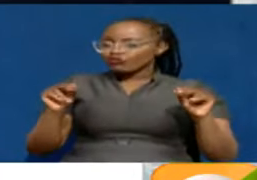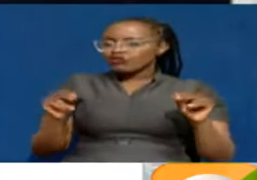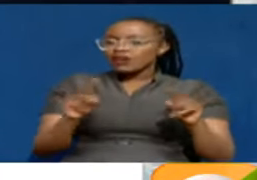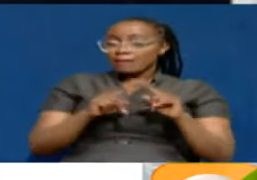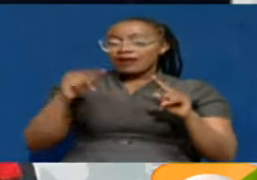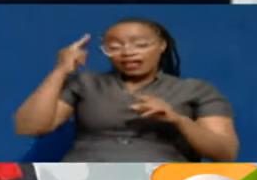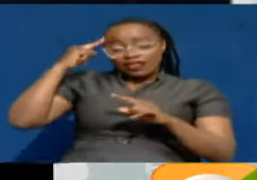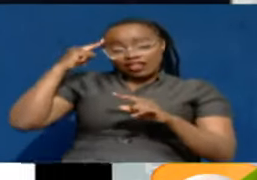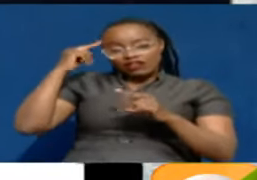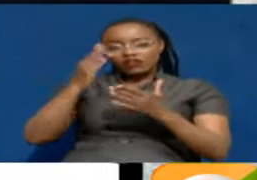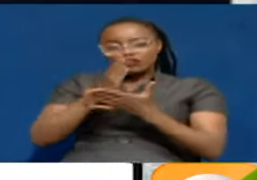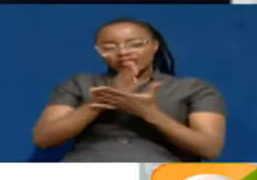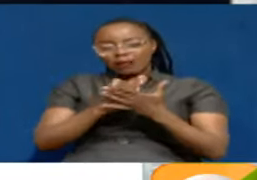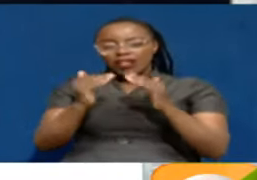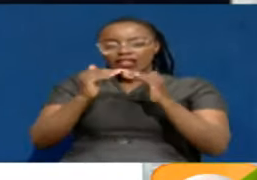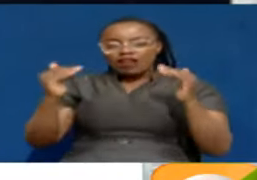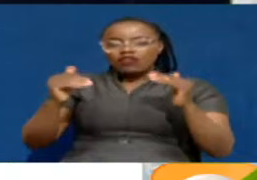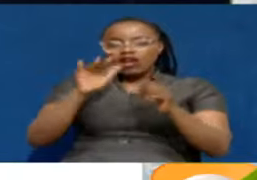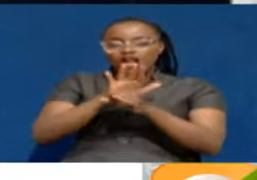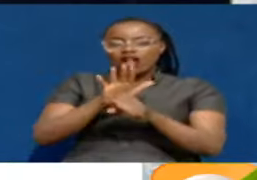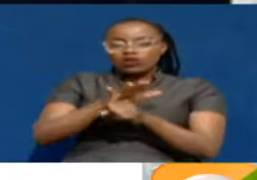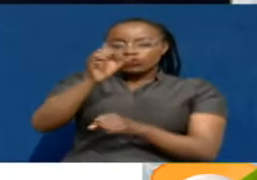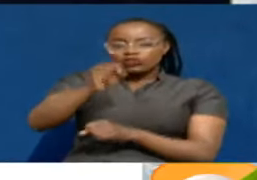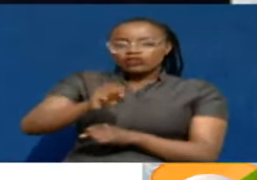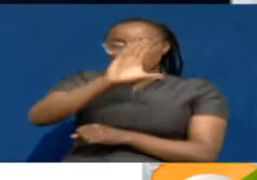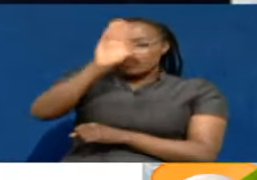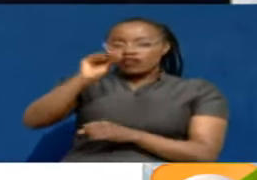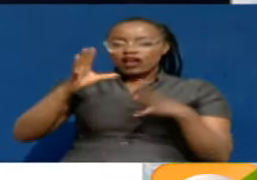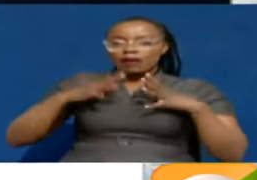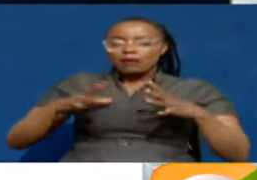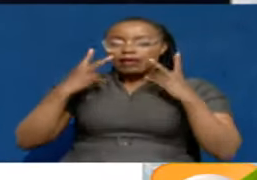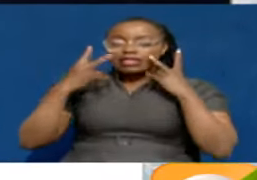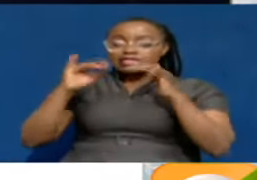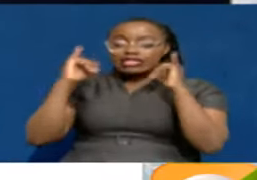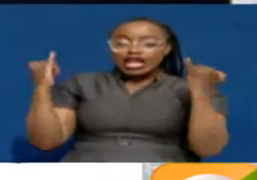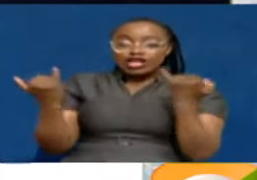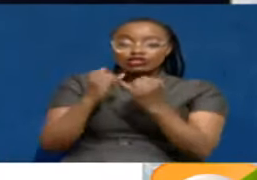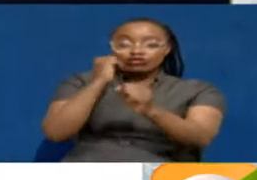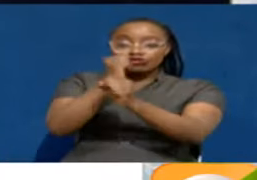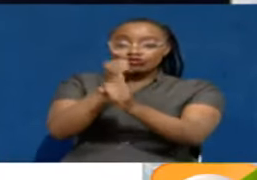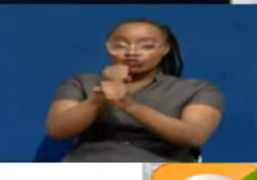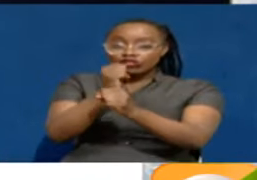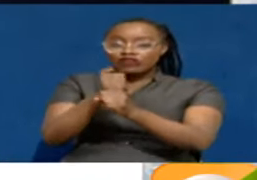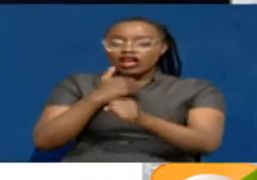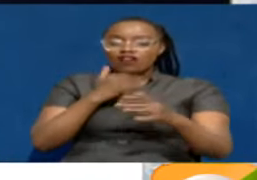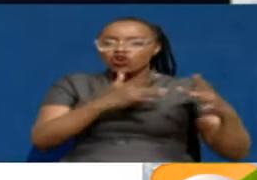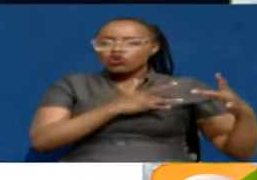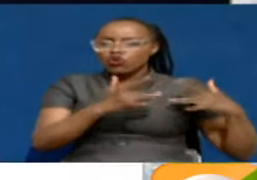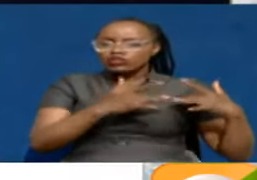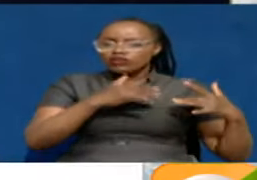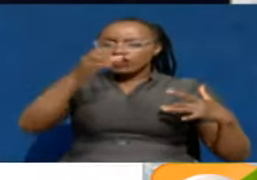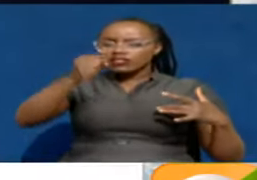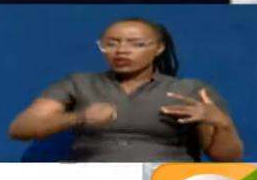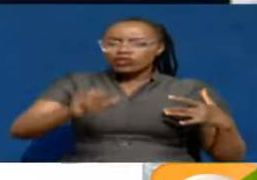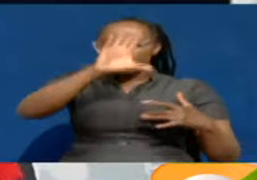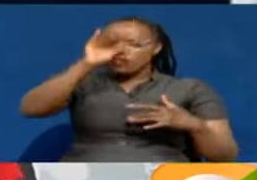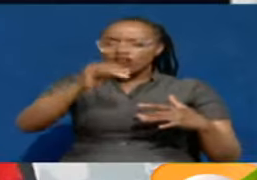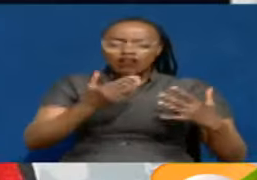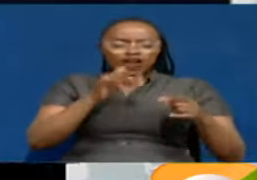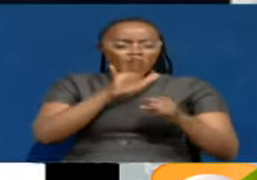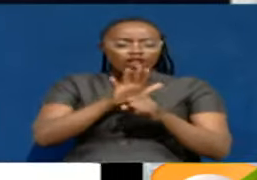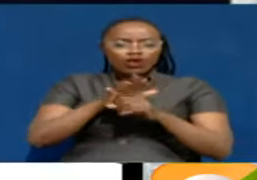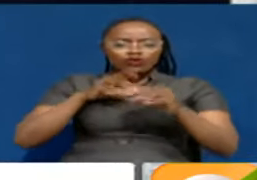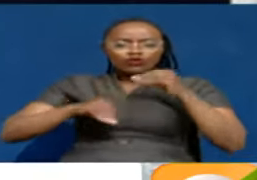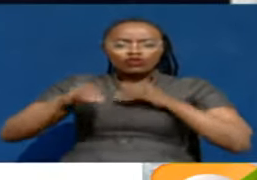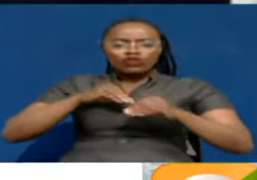think to some extent for many of South Africans, they look at this in terms of the institutions working. There has been concerns in South Africa of many years of